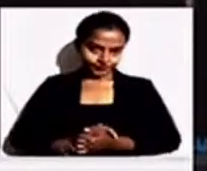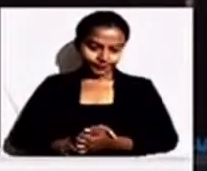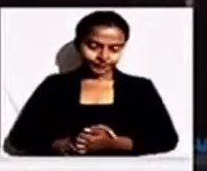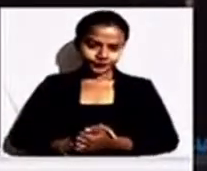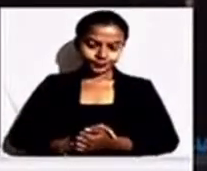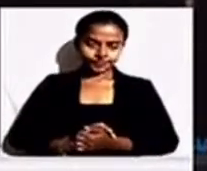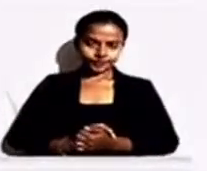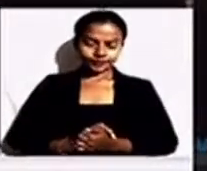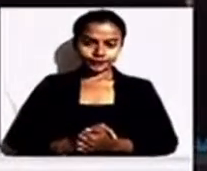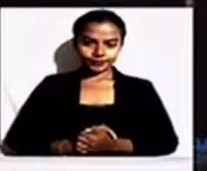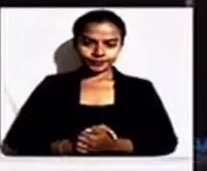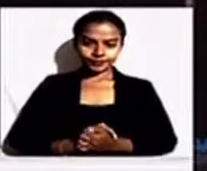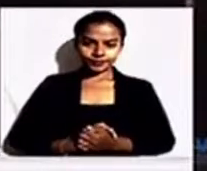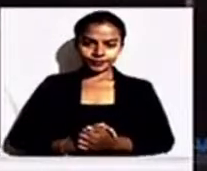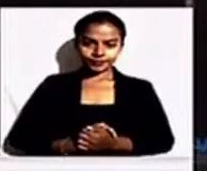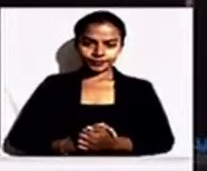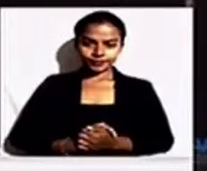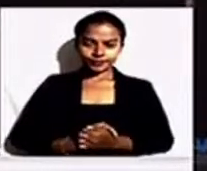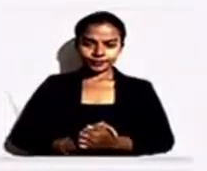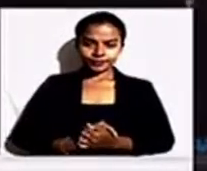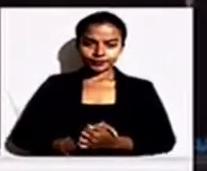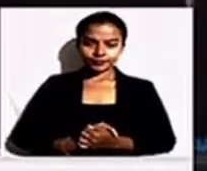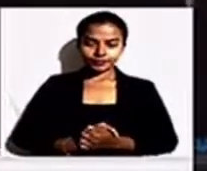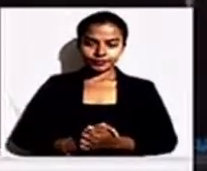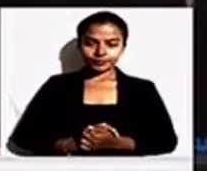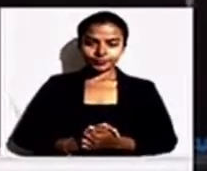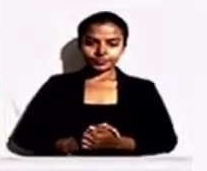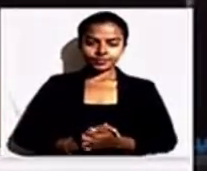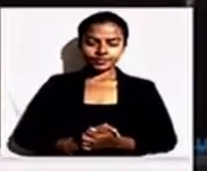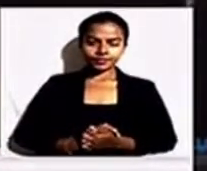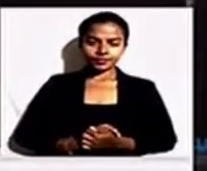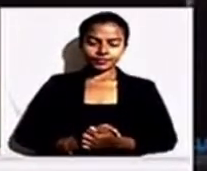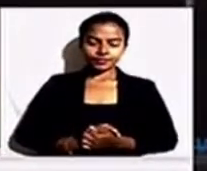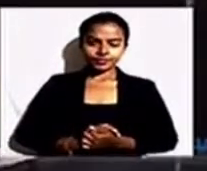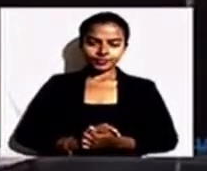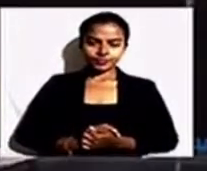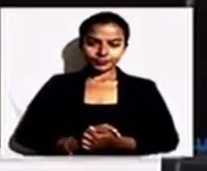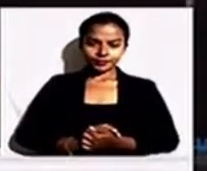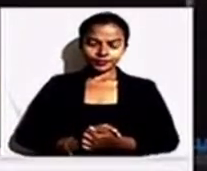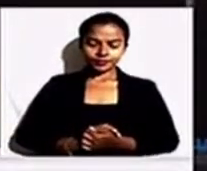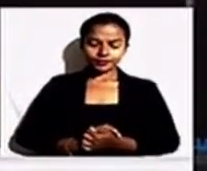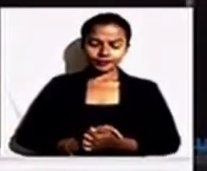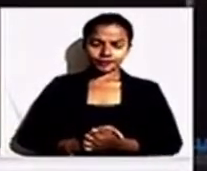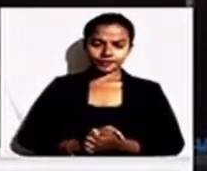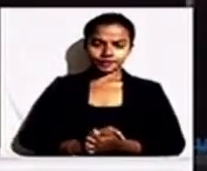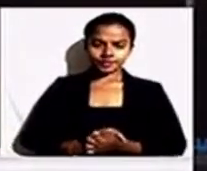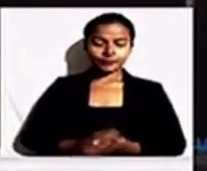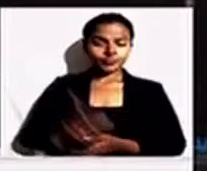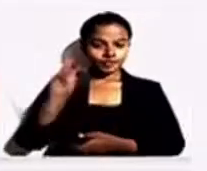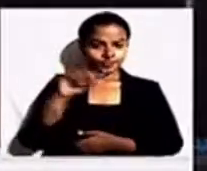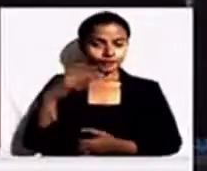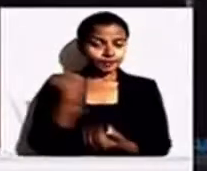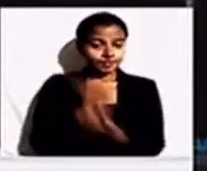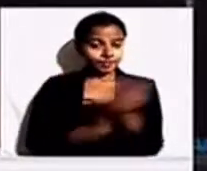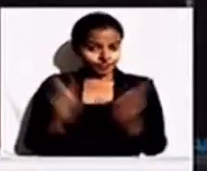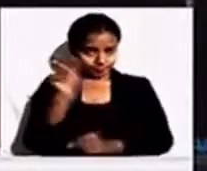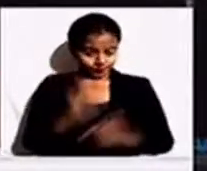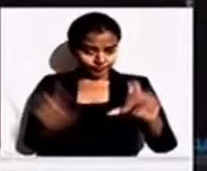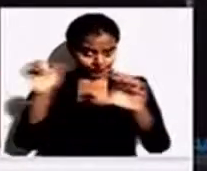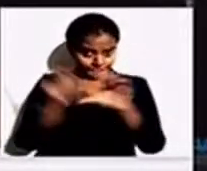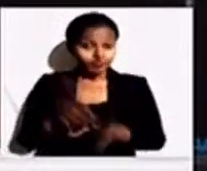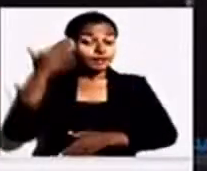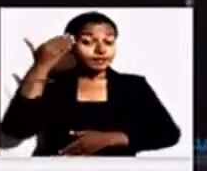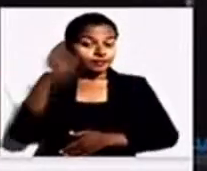Atu Siddhiyedi Randaviyan Ekolos Tenik Marneta Patvi. 11 prison inmates were killed in the recent Mahara prison unrest,